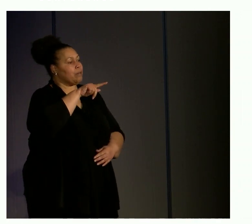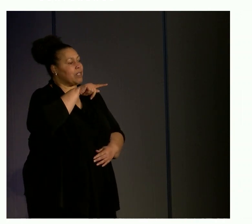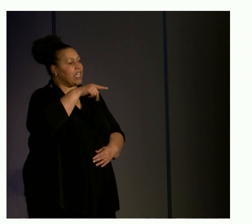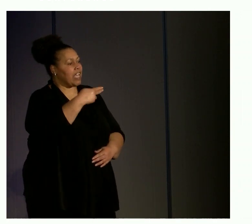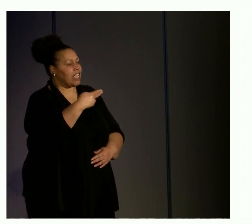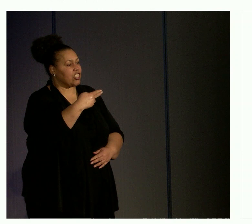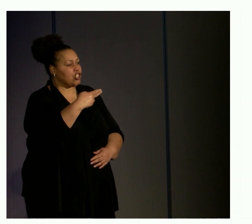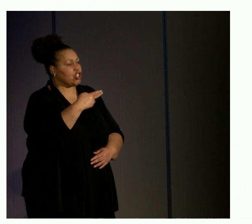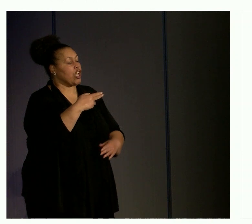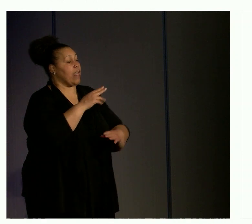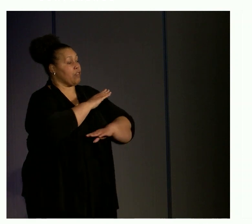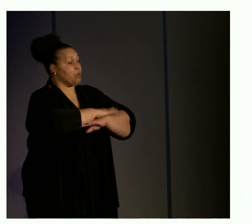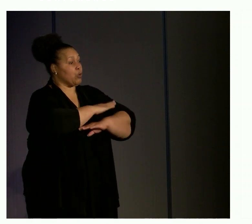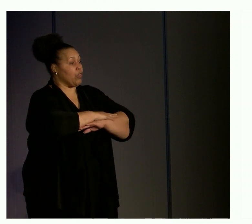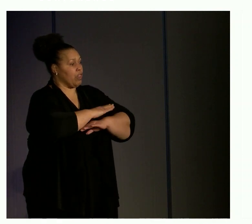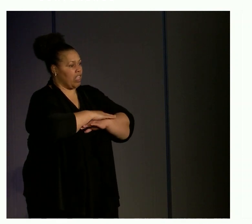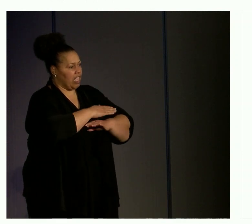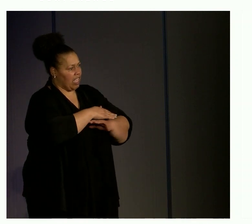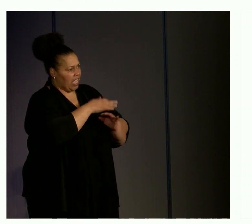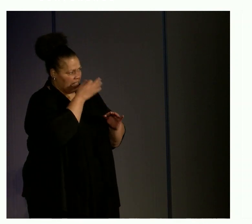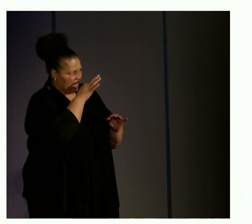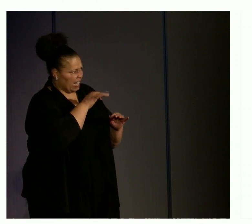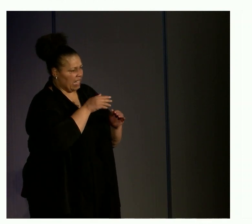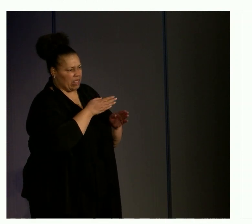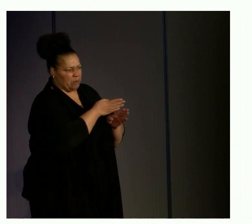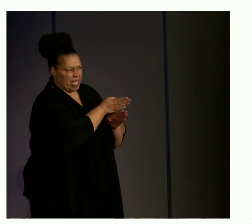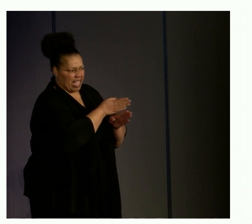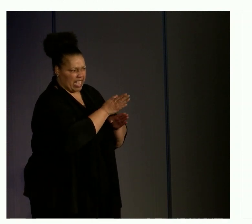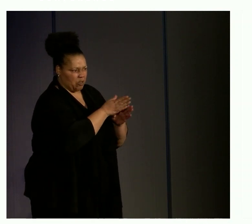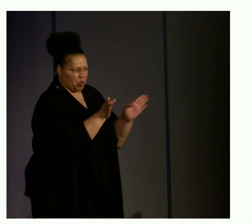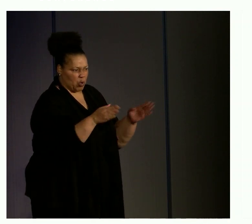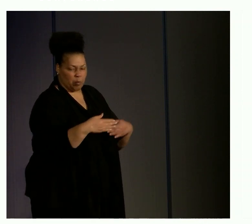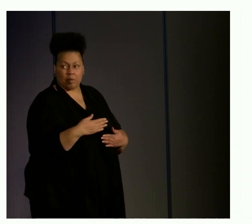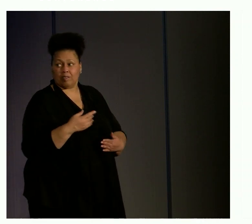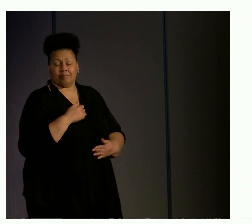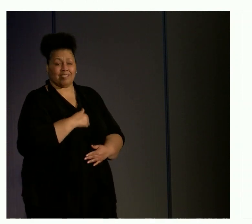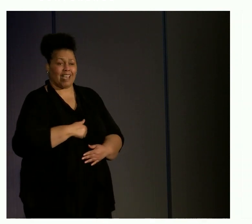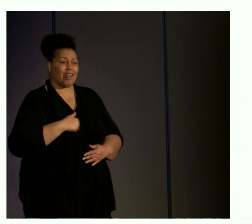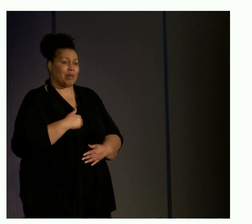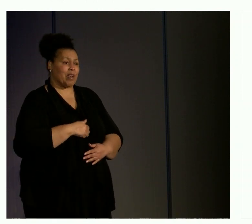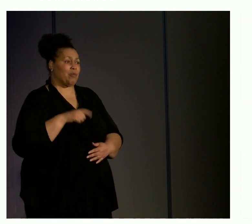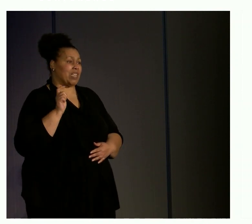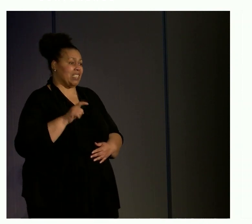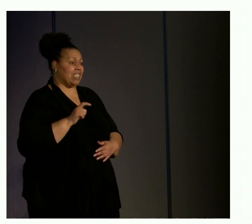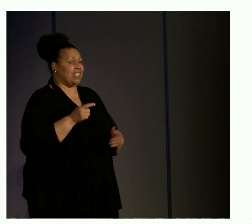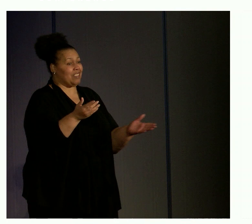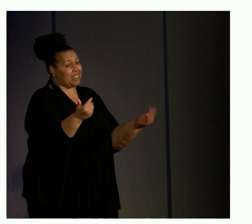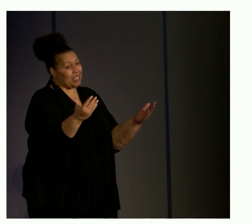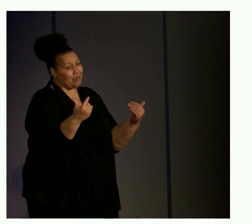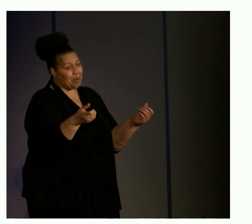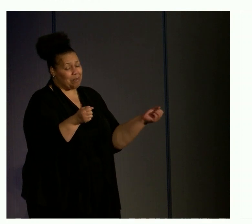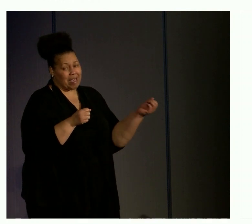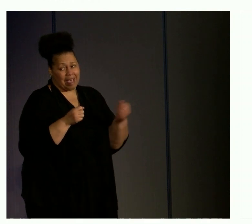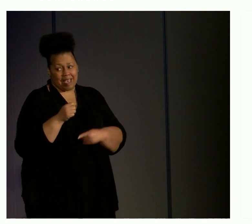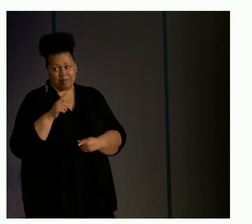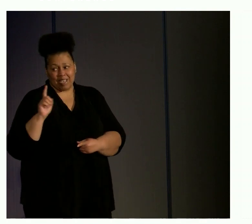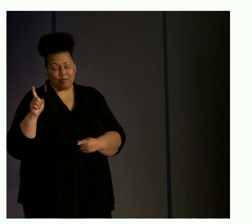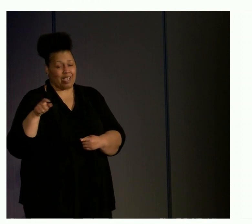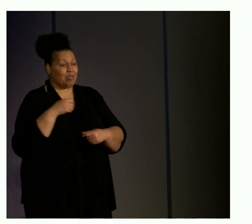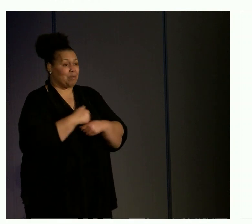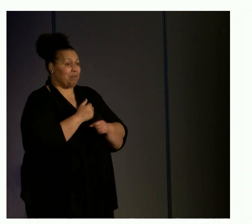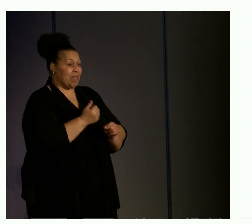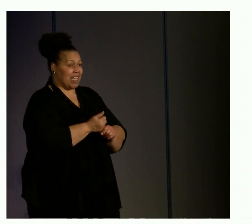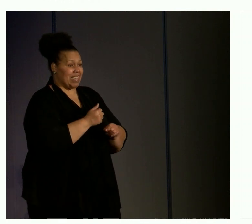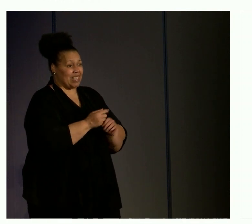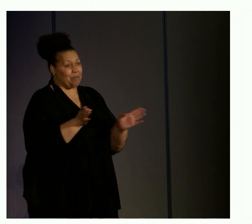booth in one of the main rooms. We're sorry, but we need the bricks back because we have to make